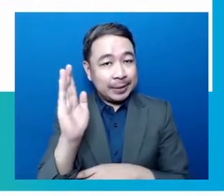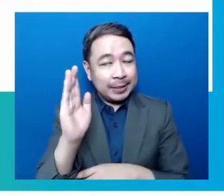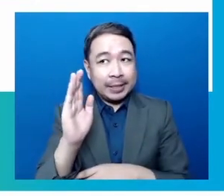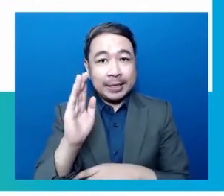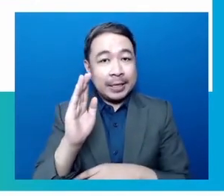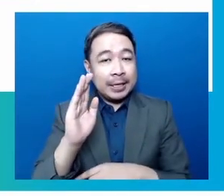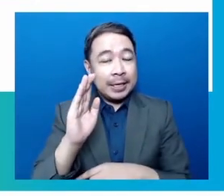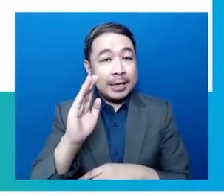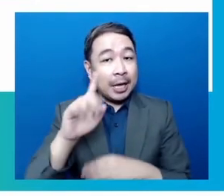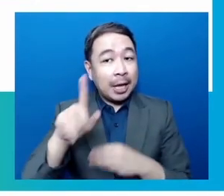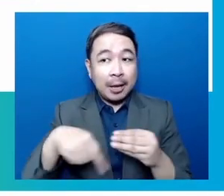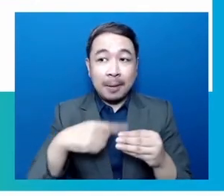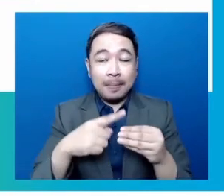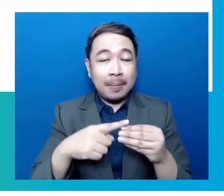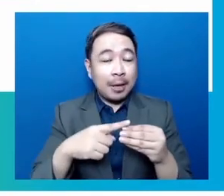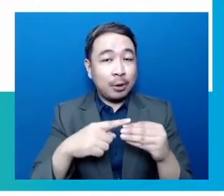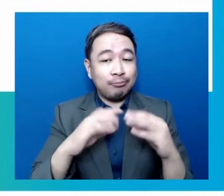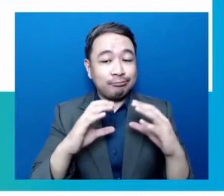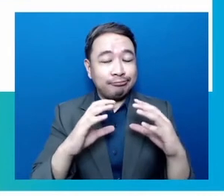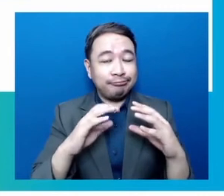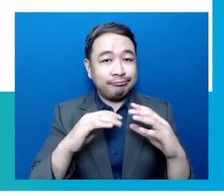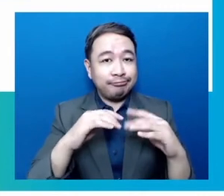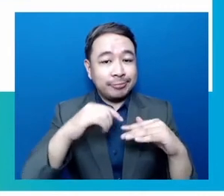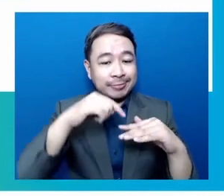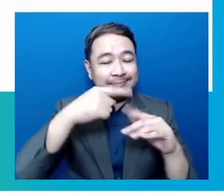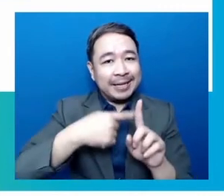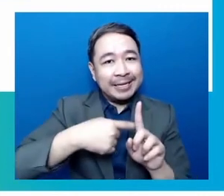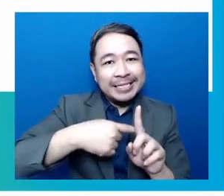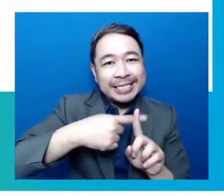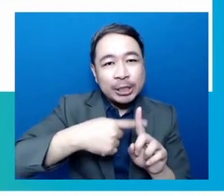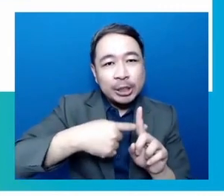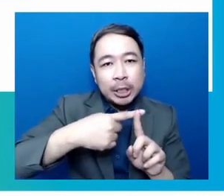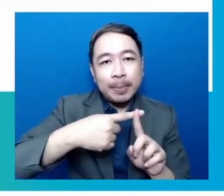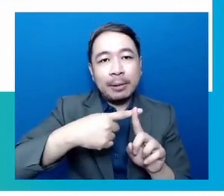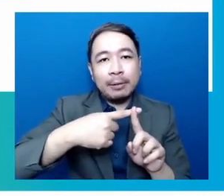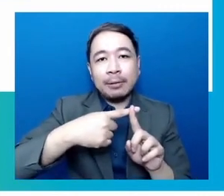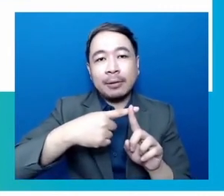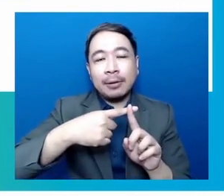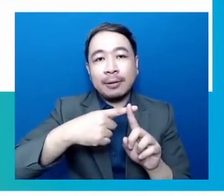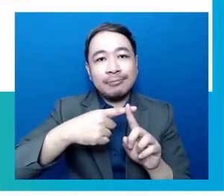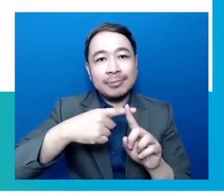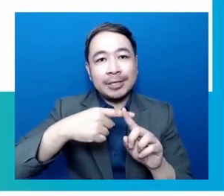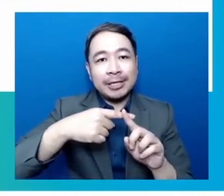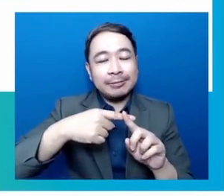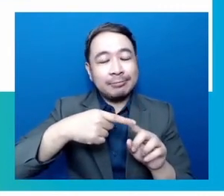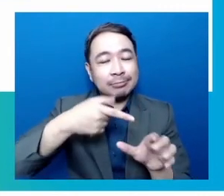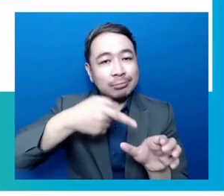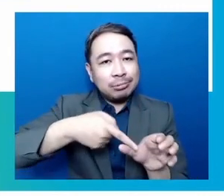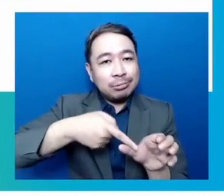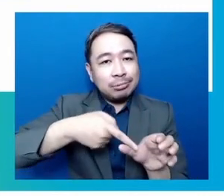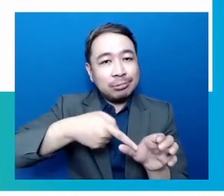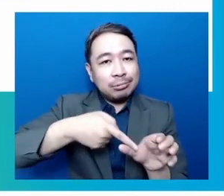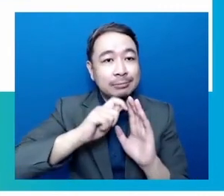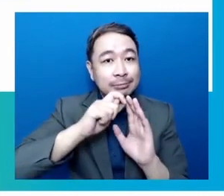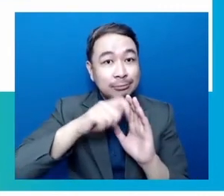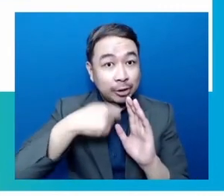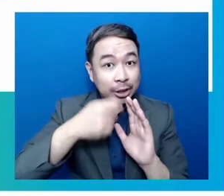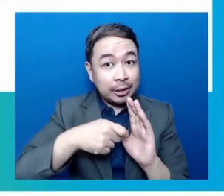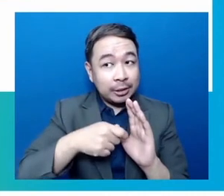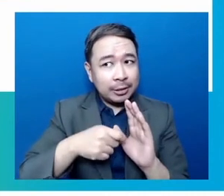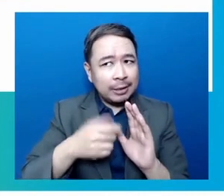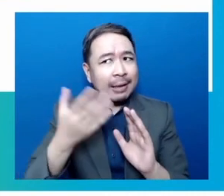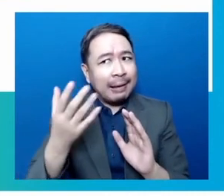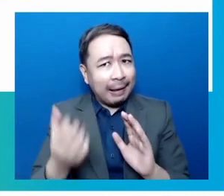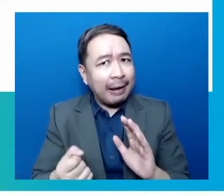projects really reinforces the question, do we have the right safeguards? And I